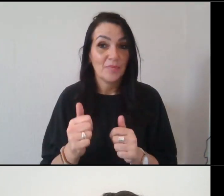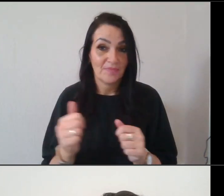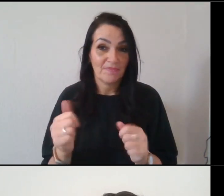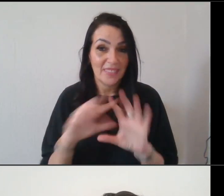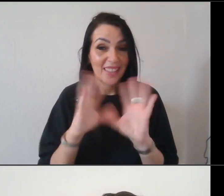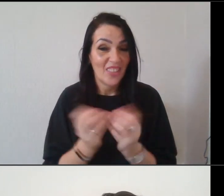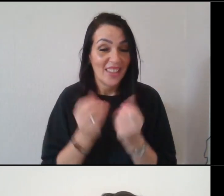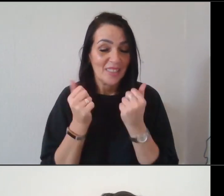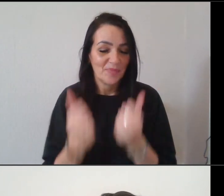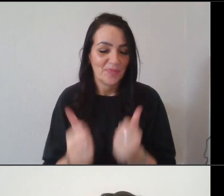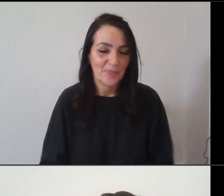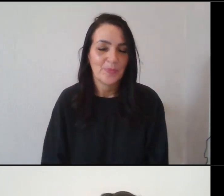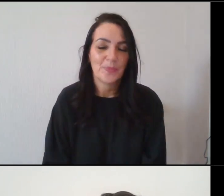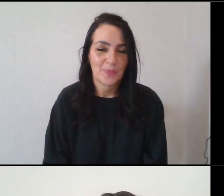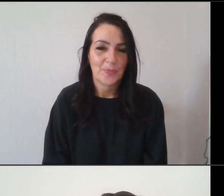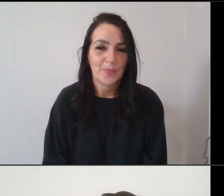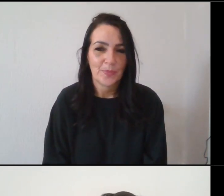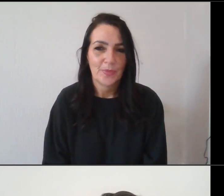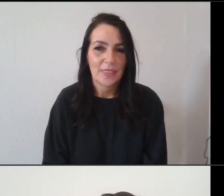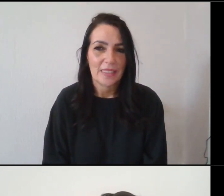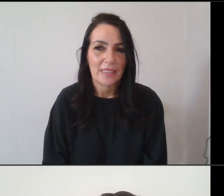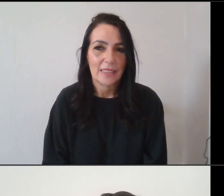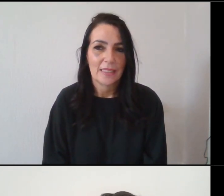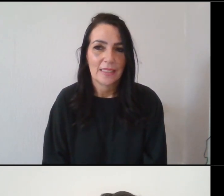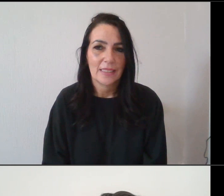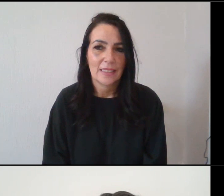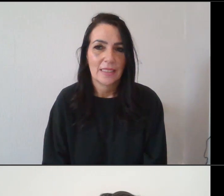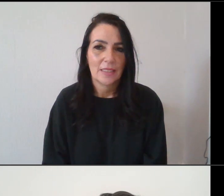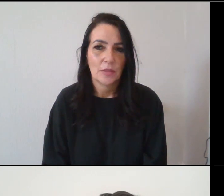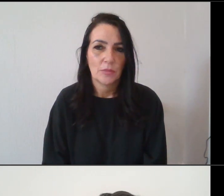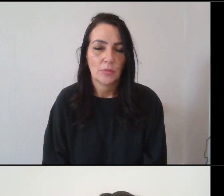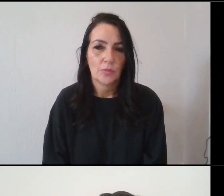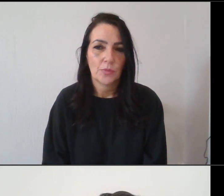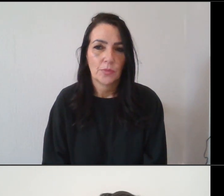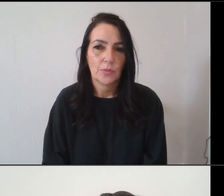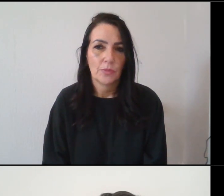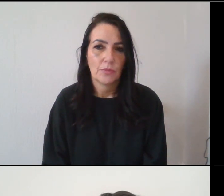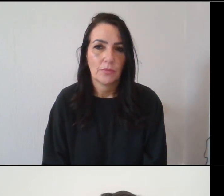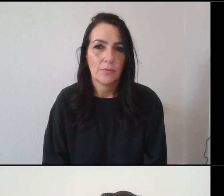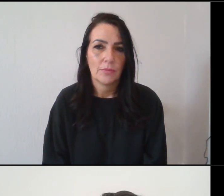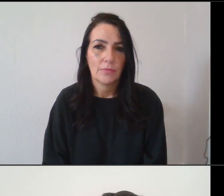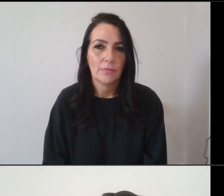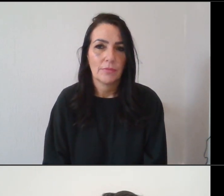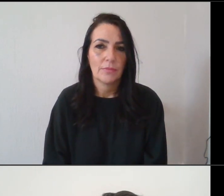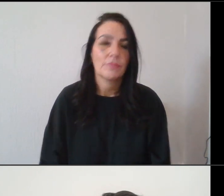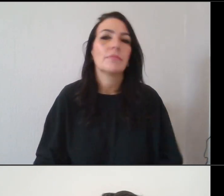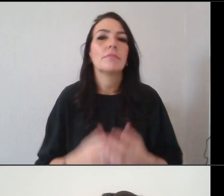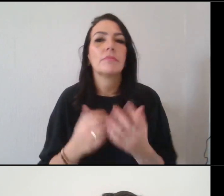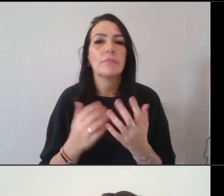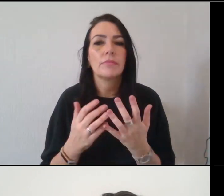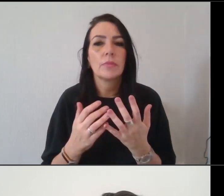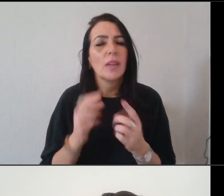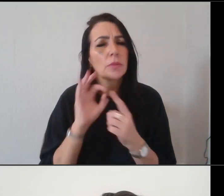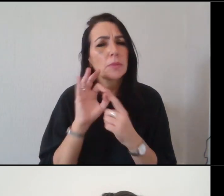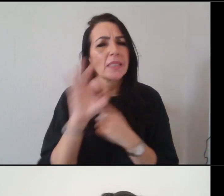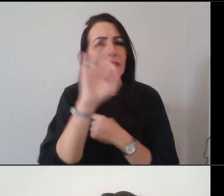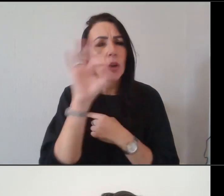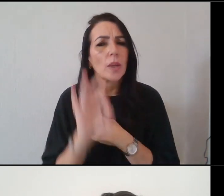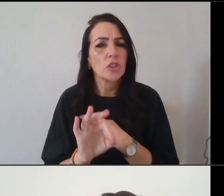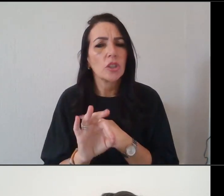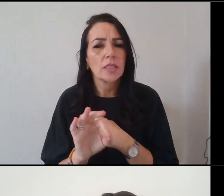Yeah, I would agree with that. Perfect. Looking at our other questions, we have quite a specific one, but